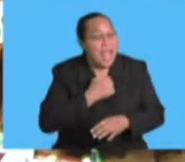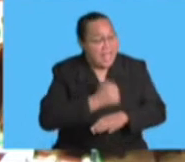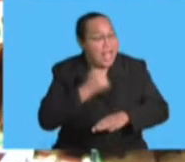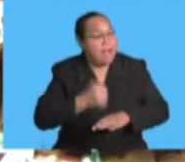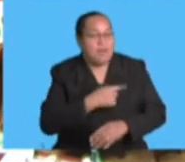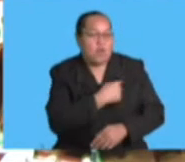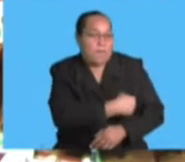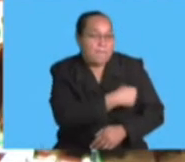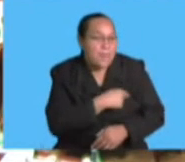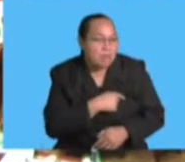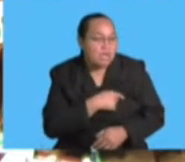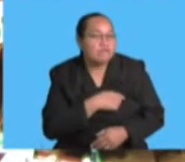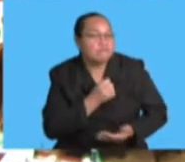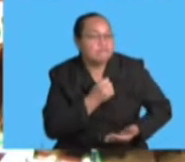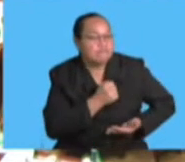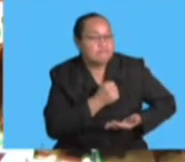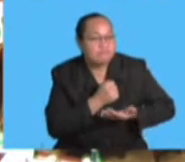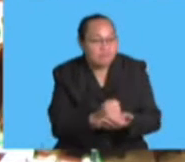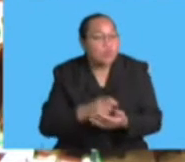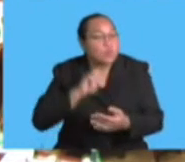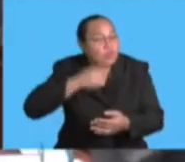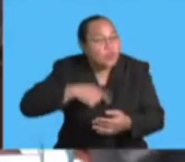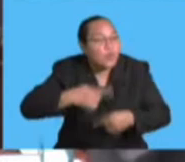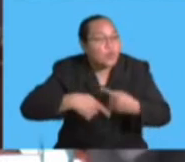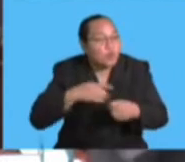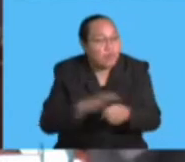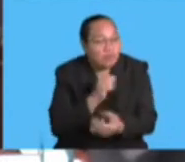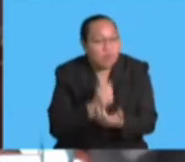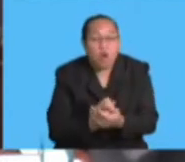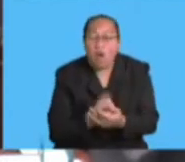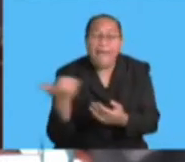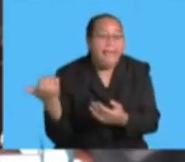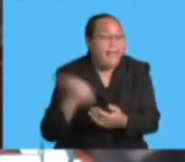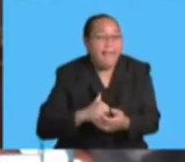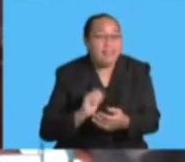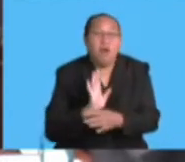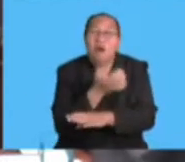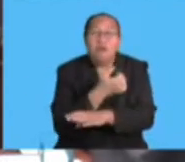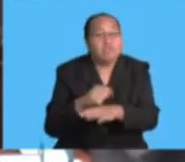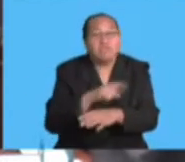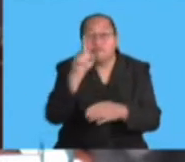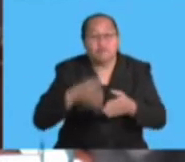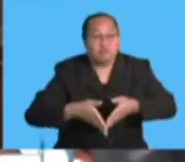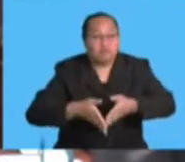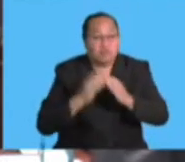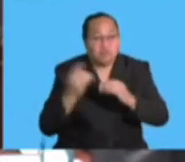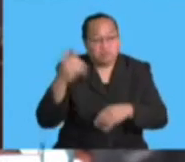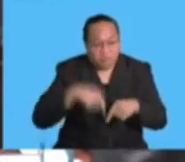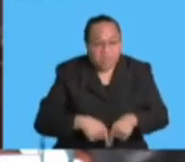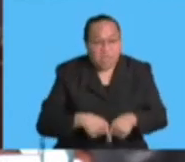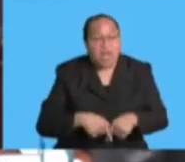commitment that we will continue to ensure that all foreign companies setting up businesses in our country will have